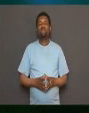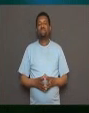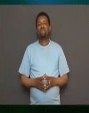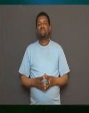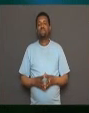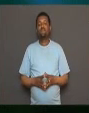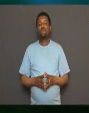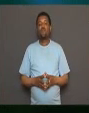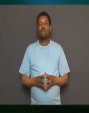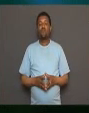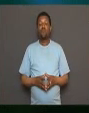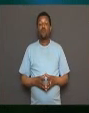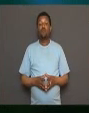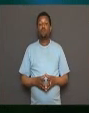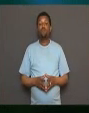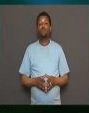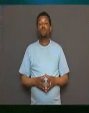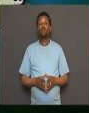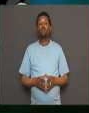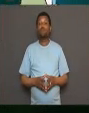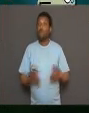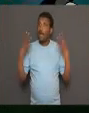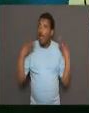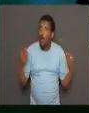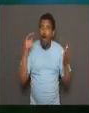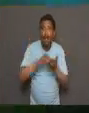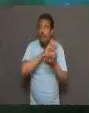Let's get back to our lesson.